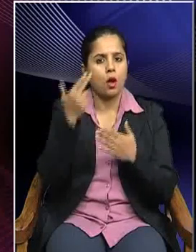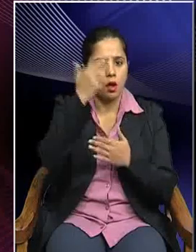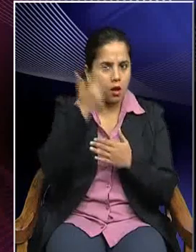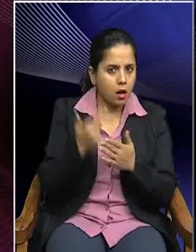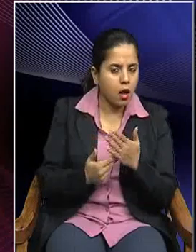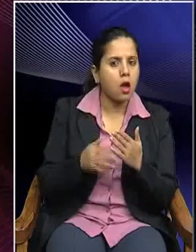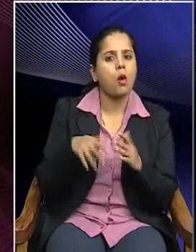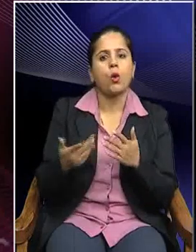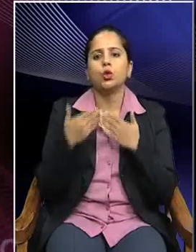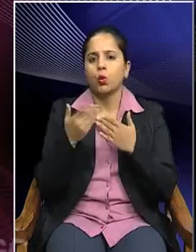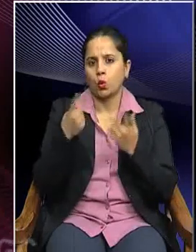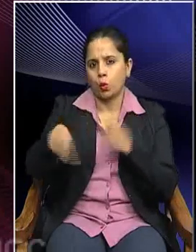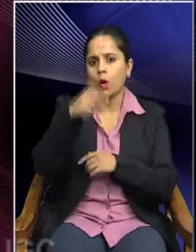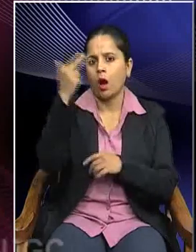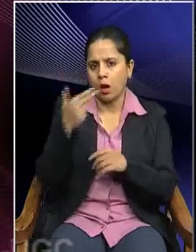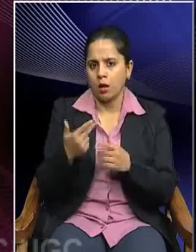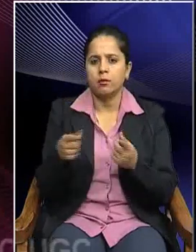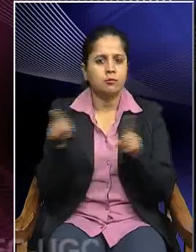these schools of art for that matter.